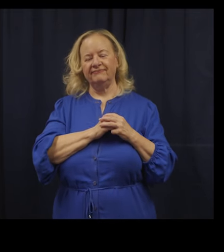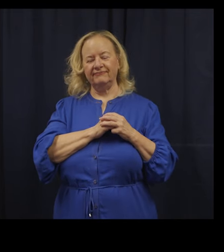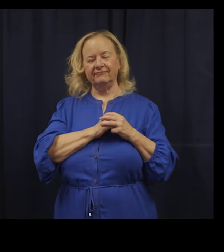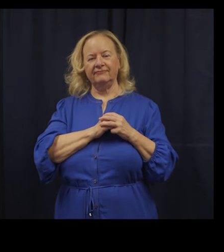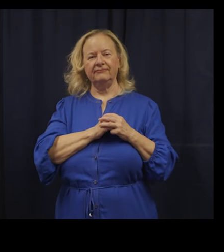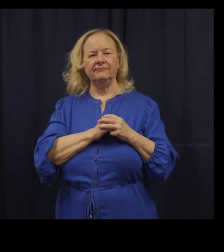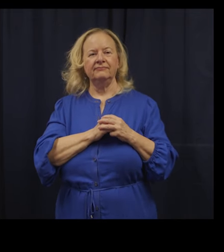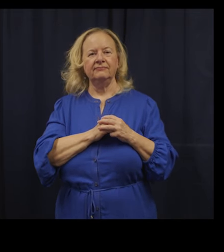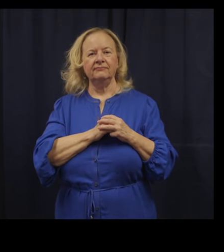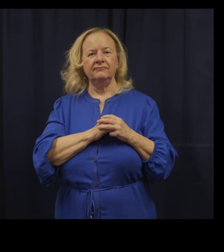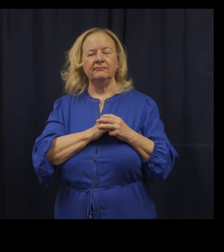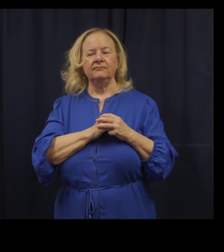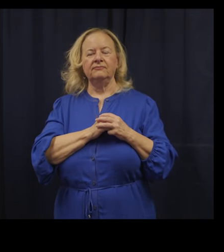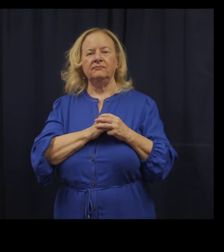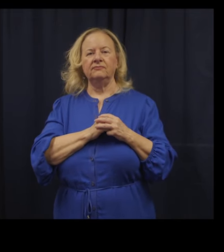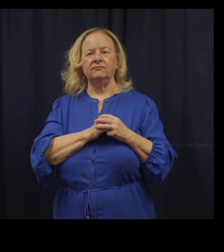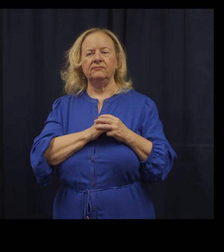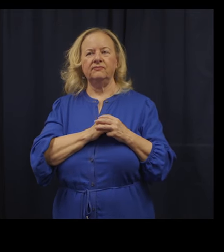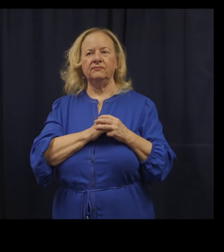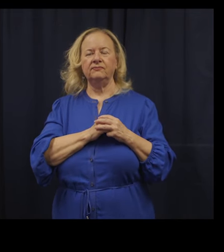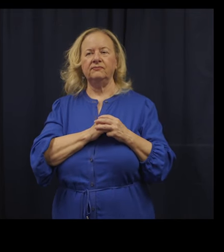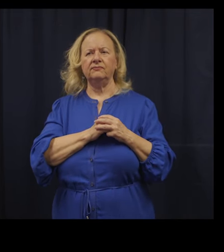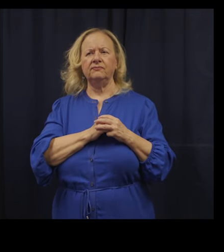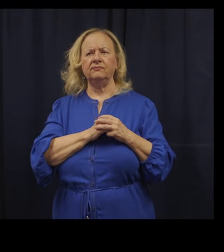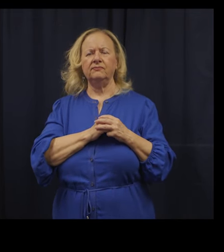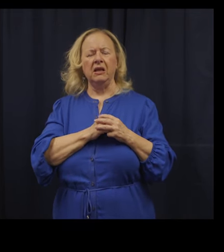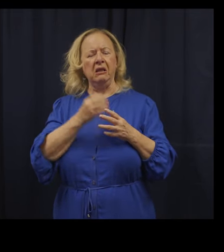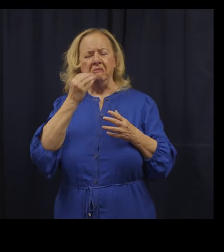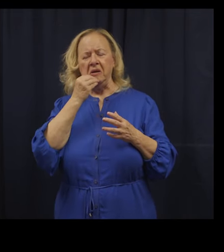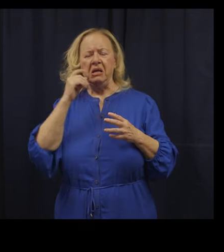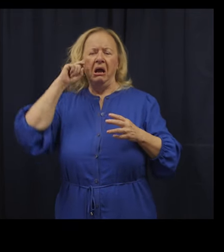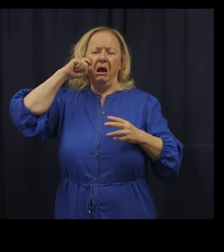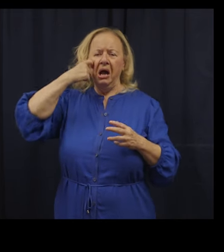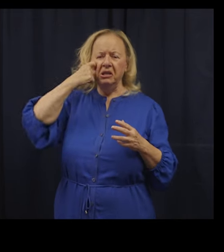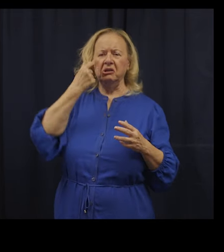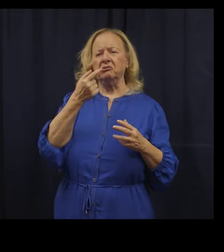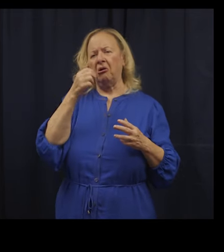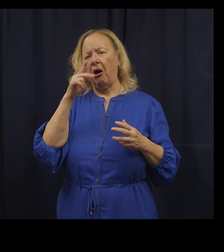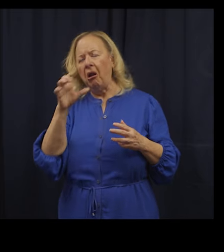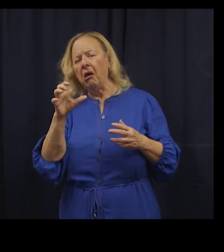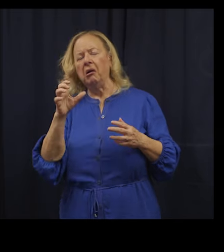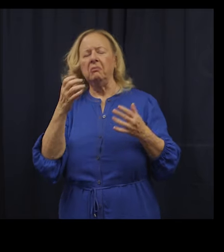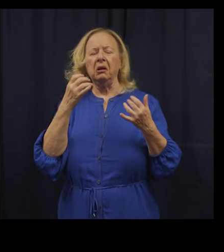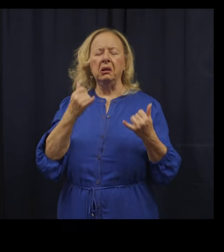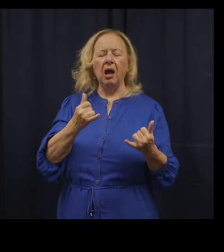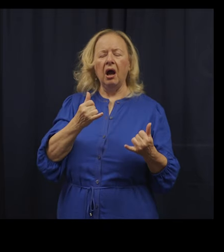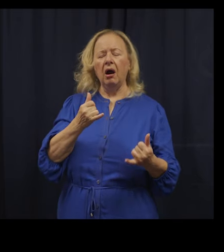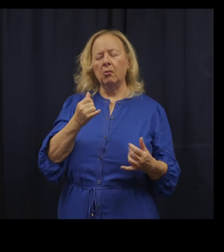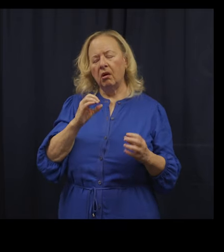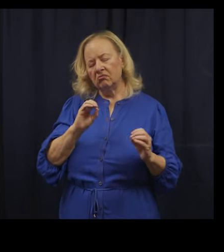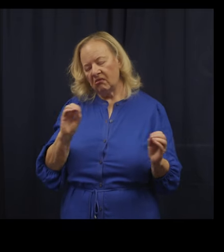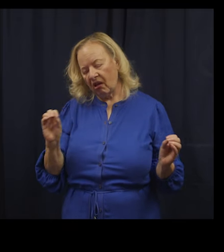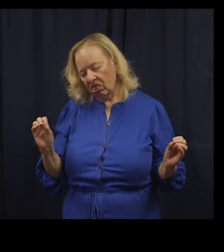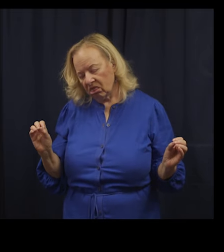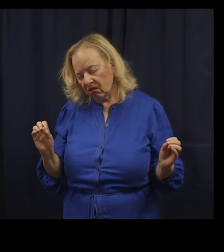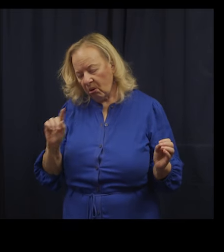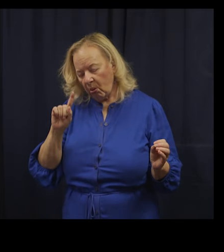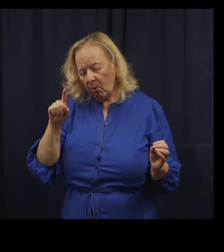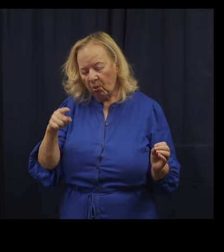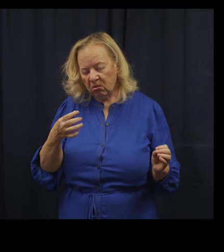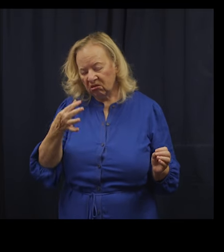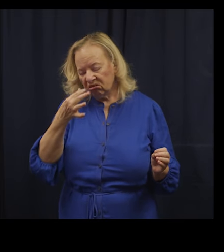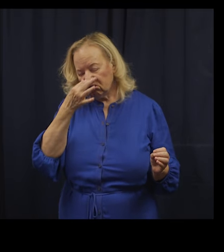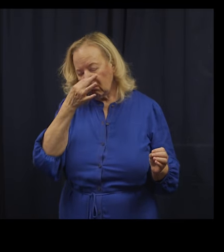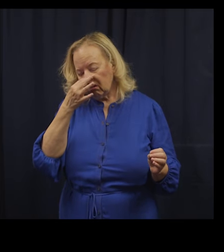The cucumbers and melons, the leeks and onions and garlic, but now our soul is dried away. There's nothing at all besides this